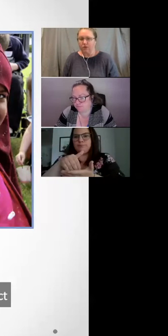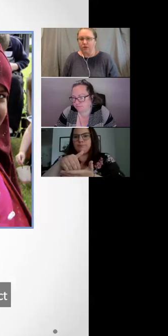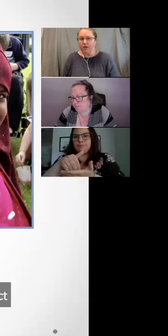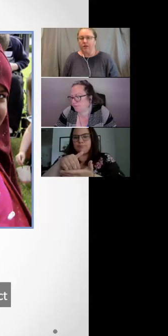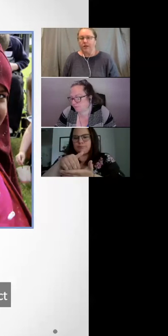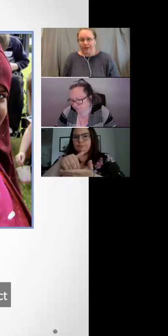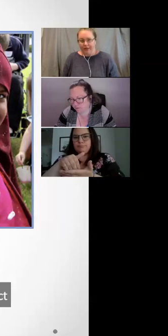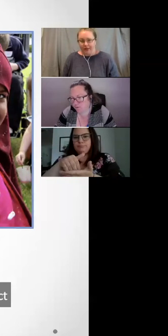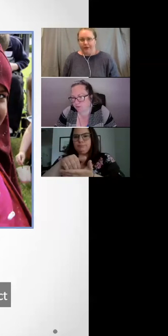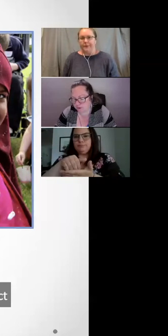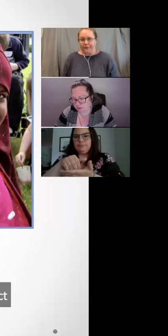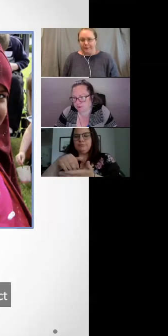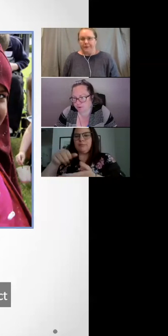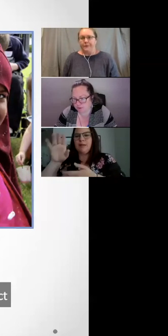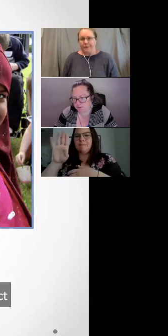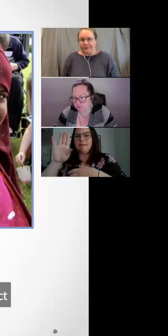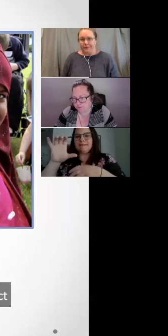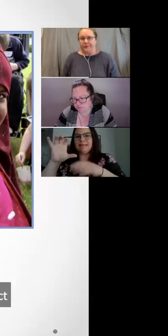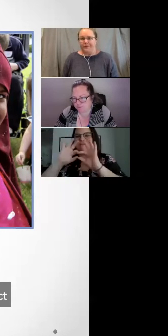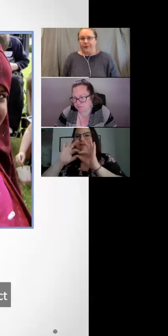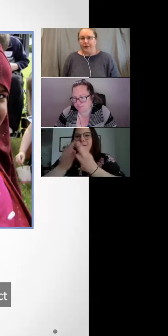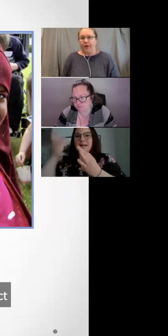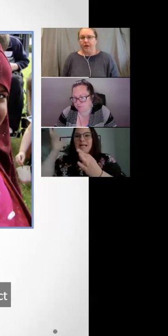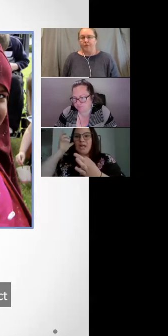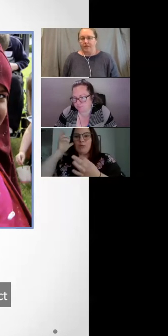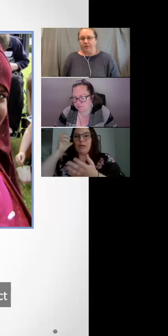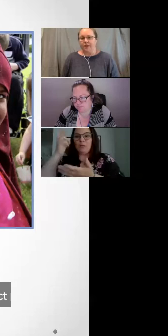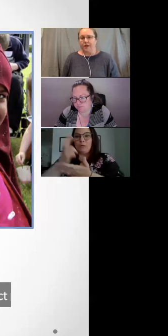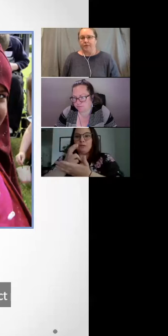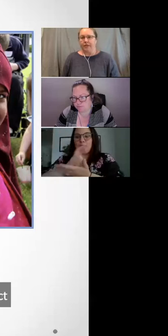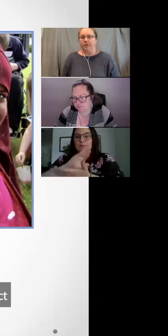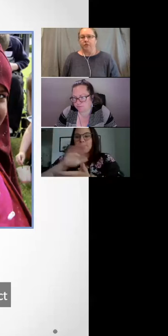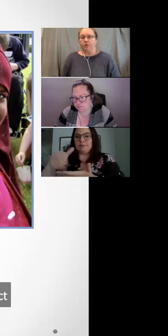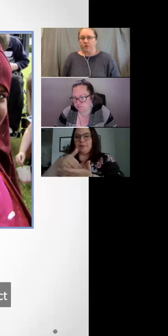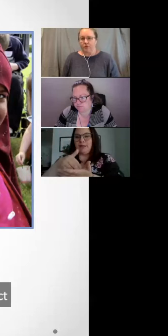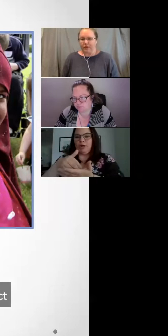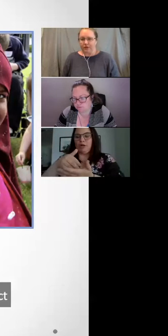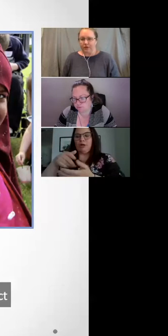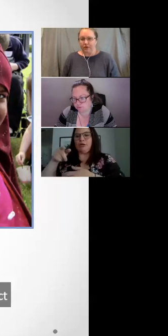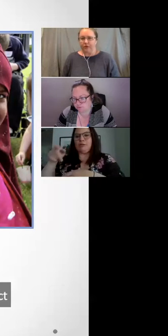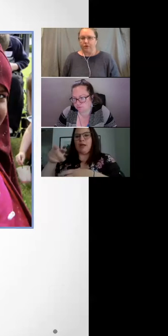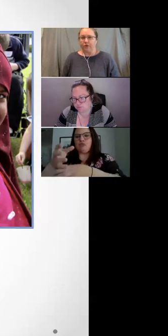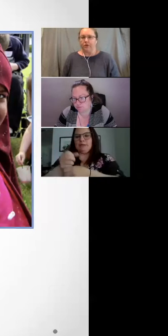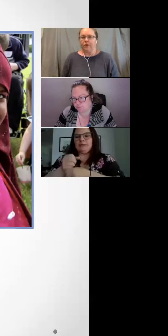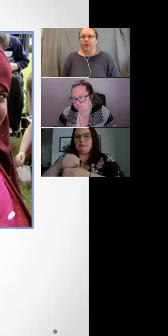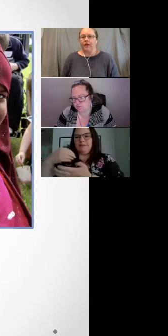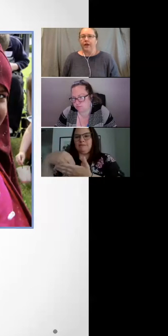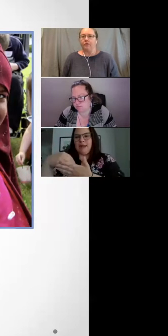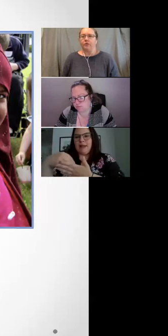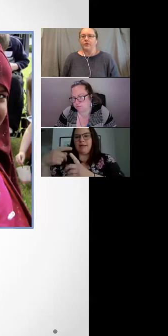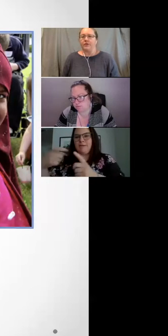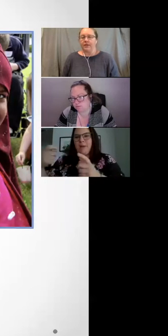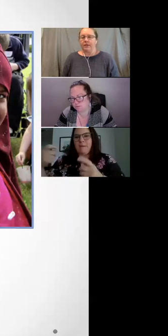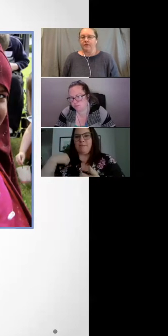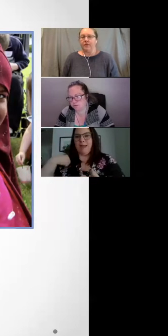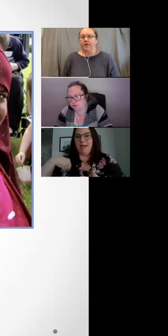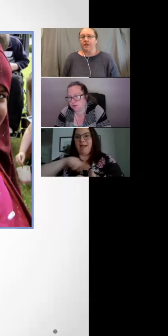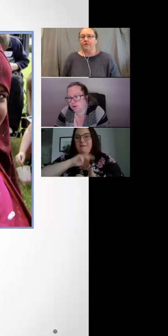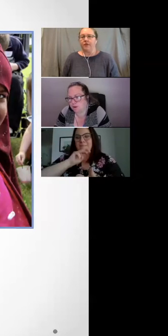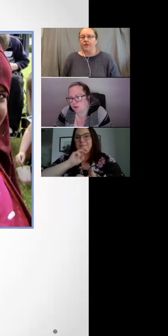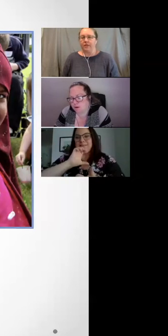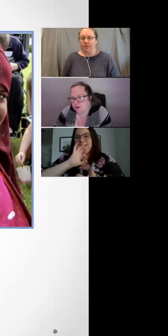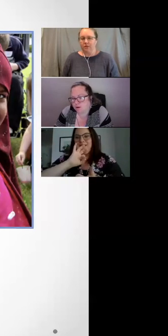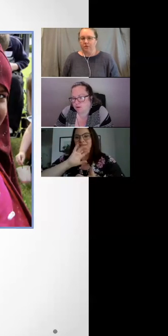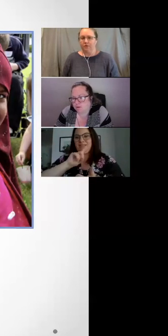Center. BC Family Hearing Resource Center receives